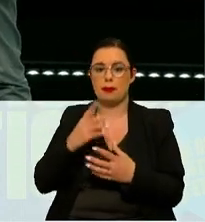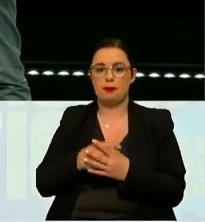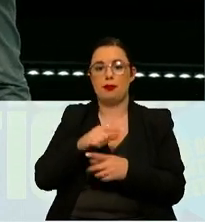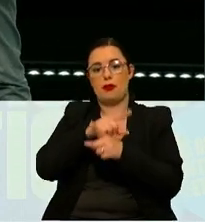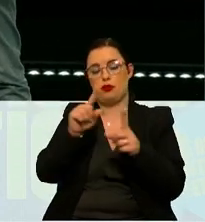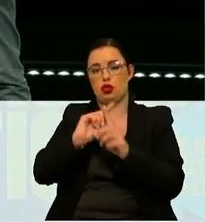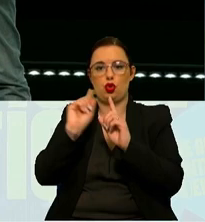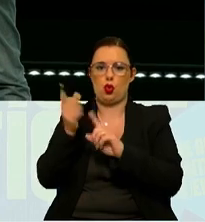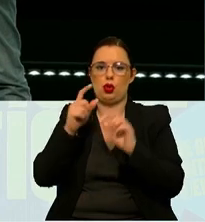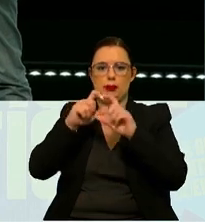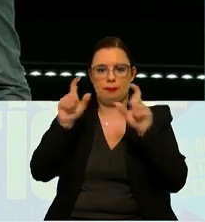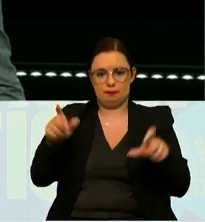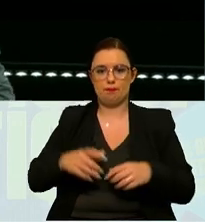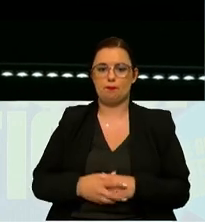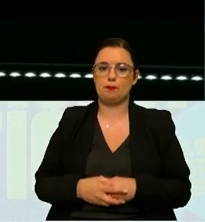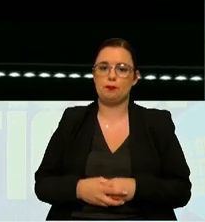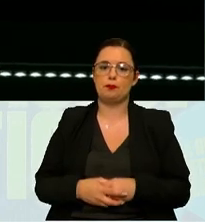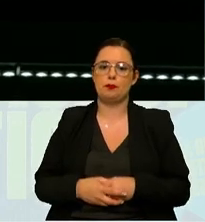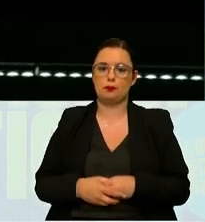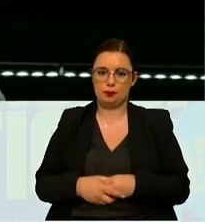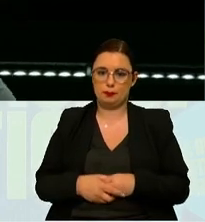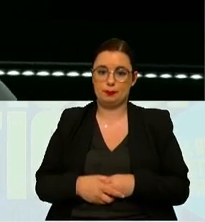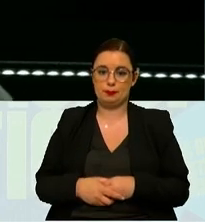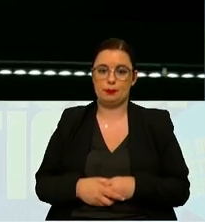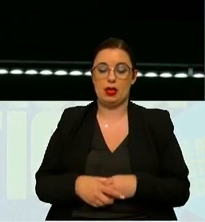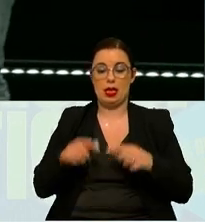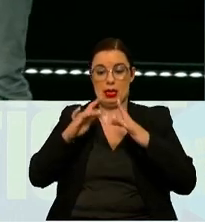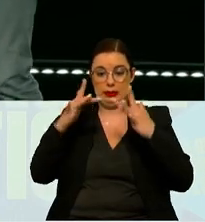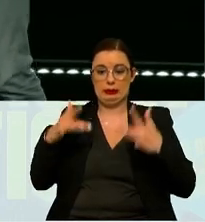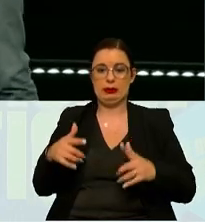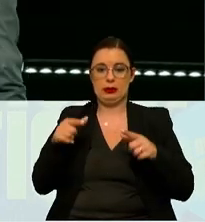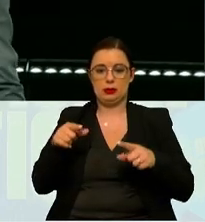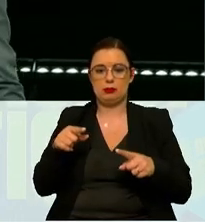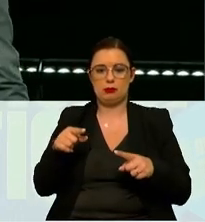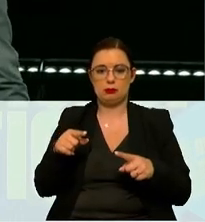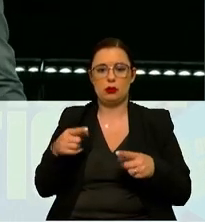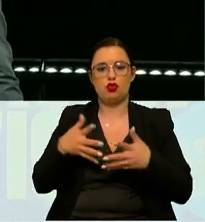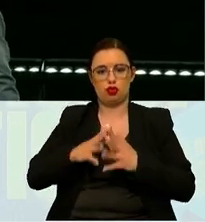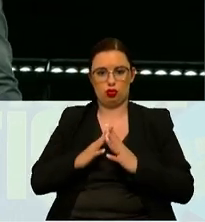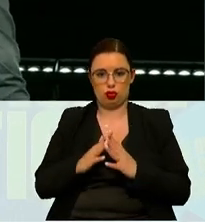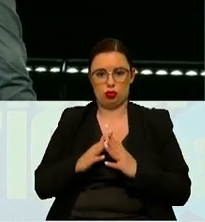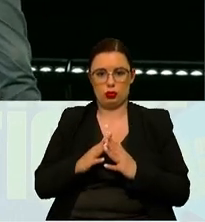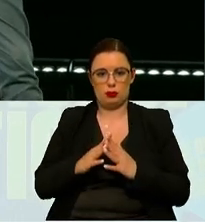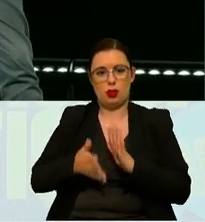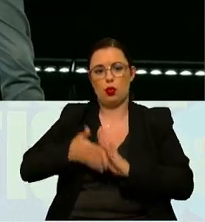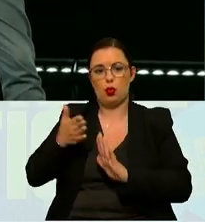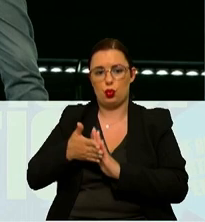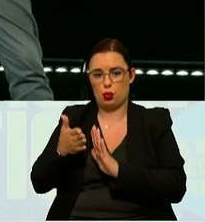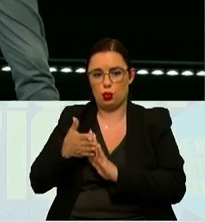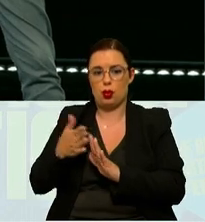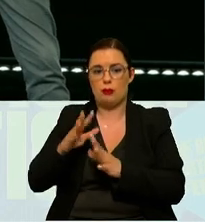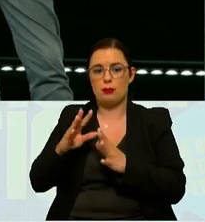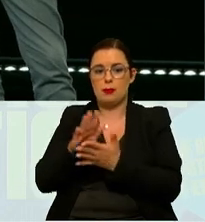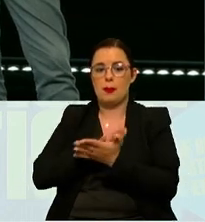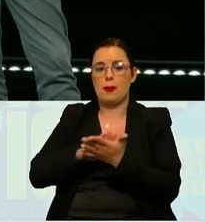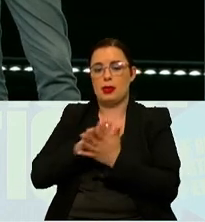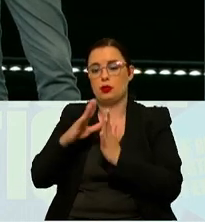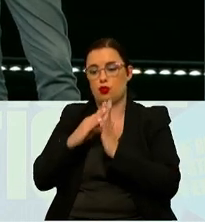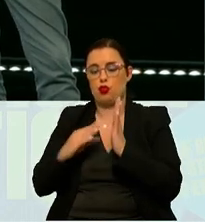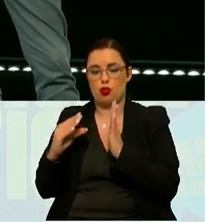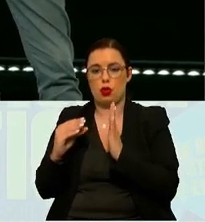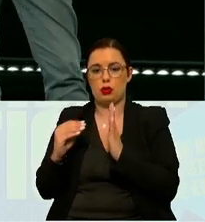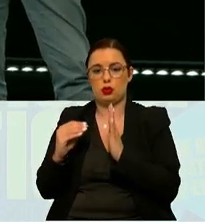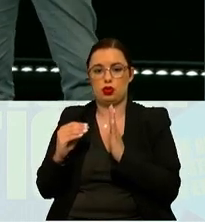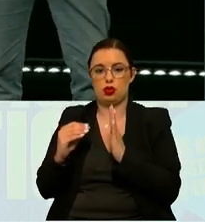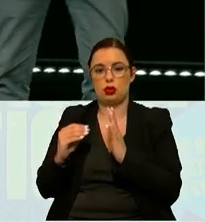company. We're building the best platform with the best infrastructure and accelerators like foundation models,